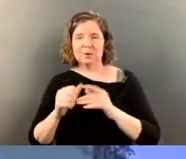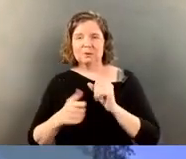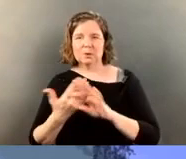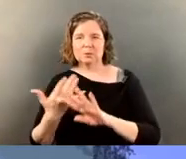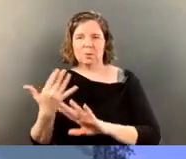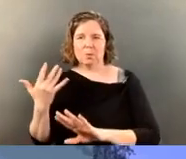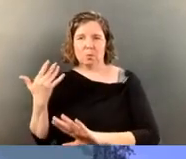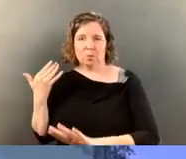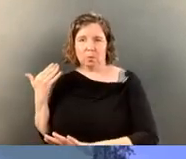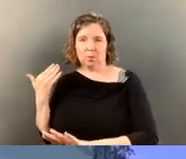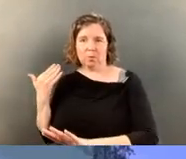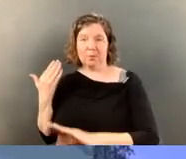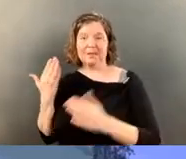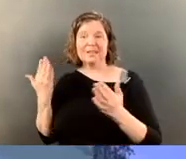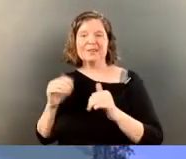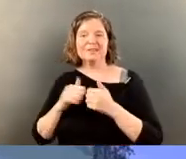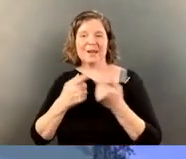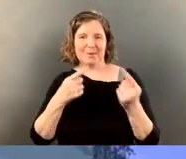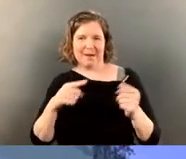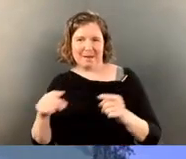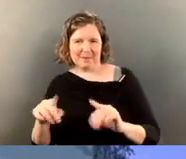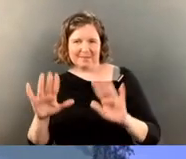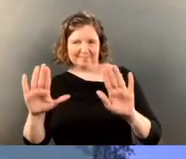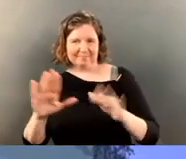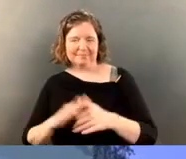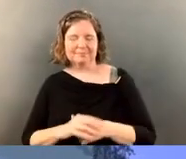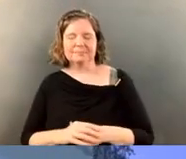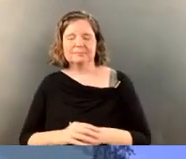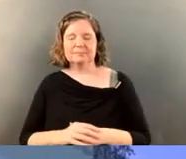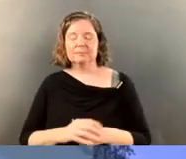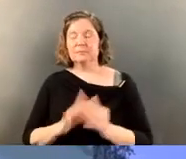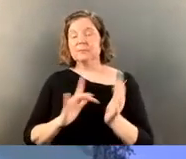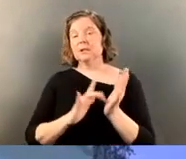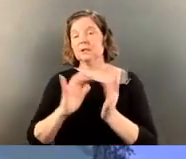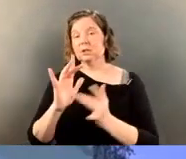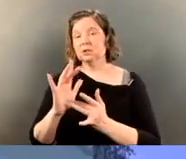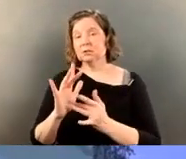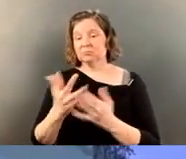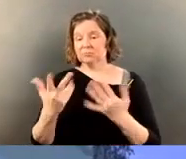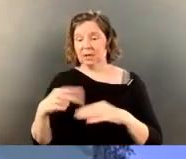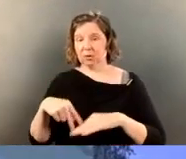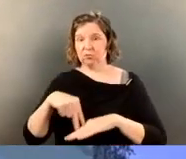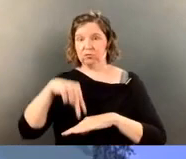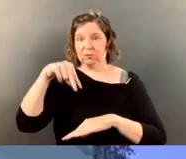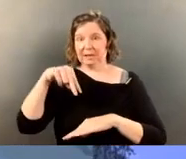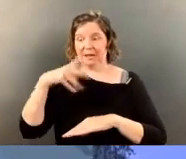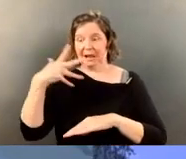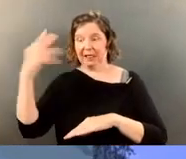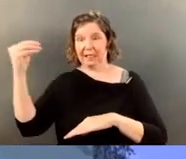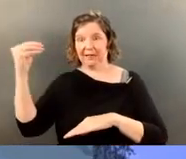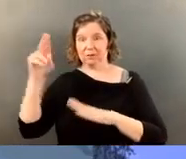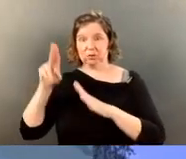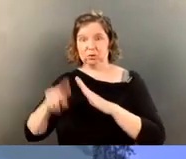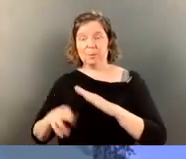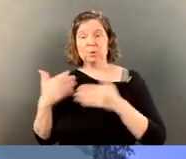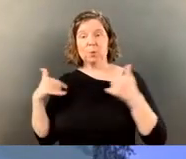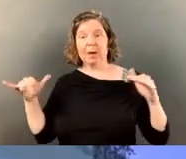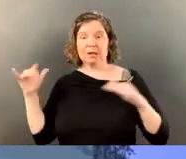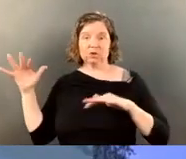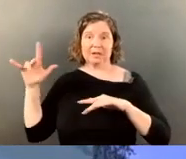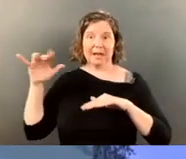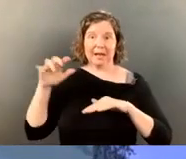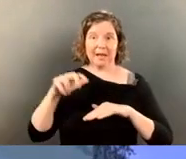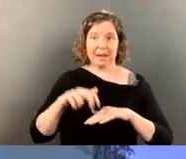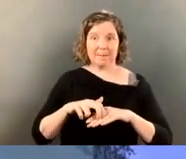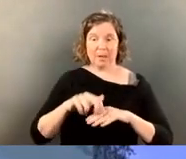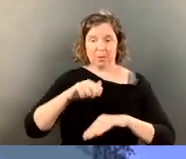ago, here's how it went down. See, Jesus had risen from the dead, had left the tomb. Angels had come and rolled the